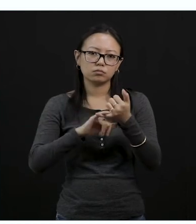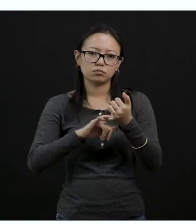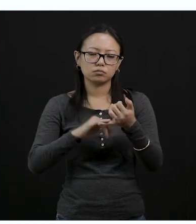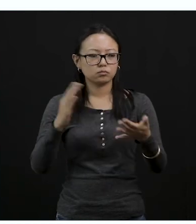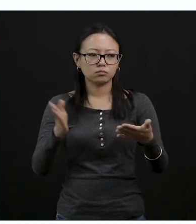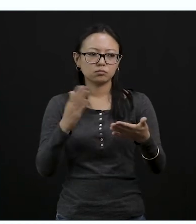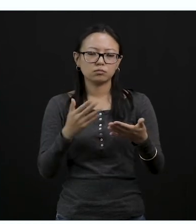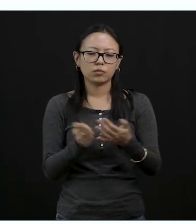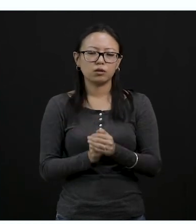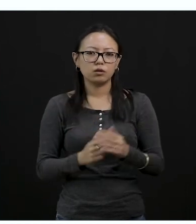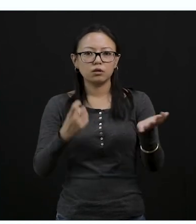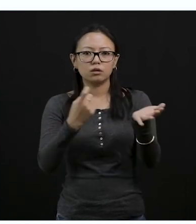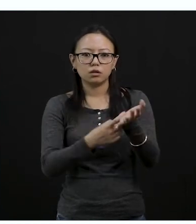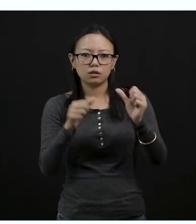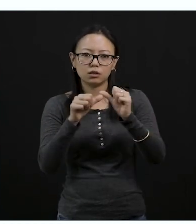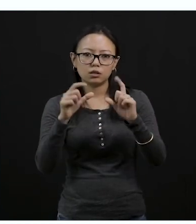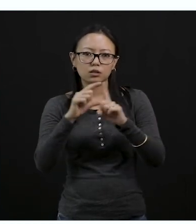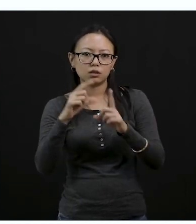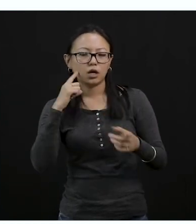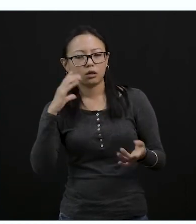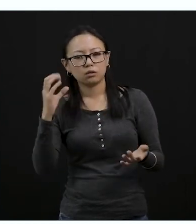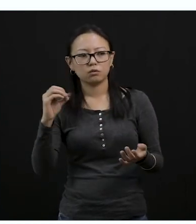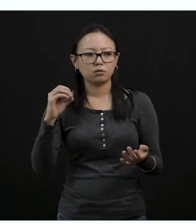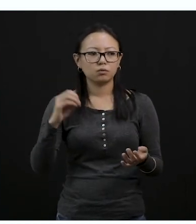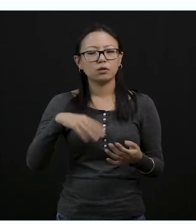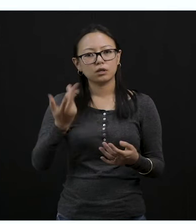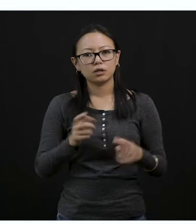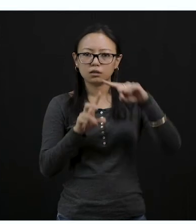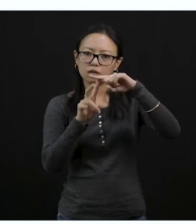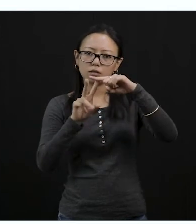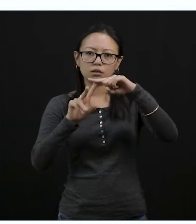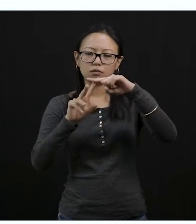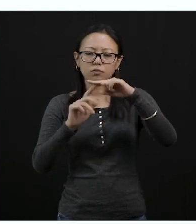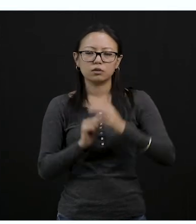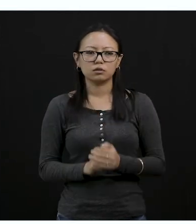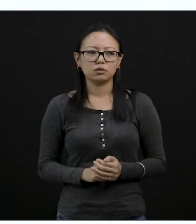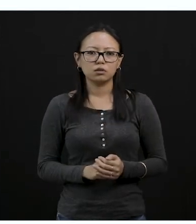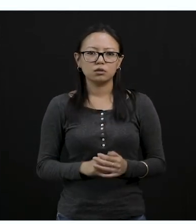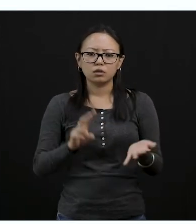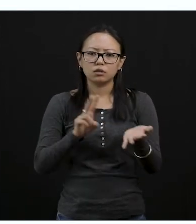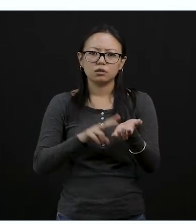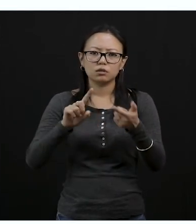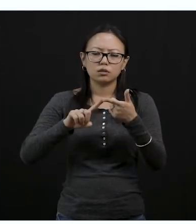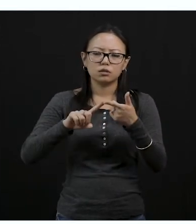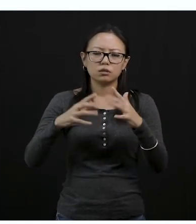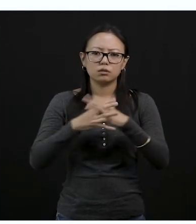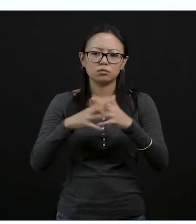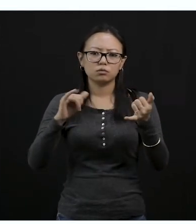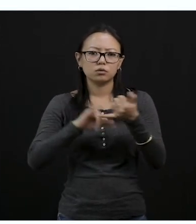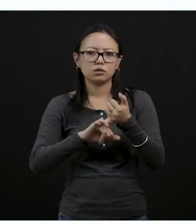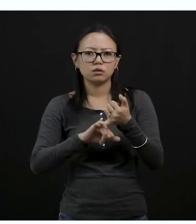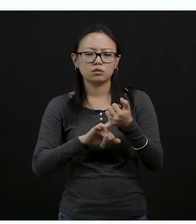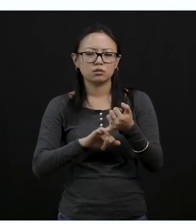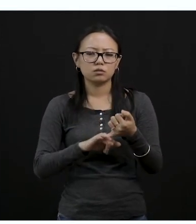communication, we can send the messages. Now let me first tell you about a newspaper. Okay, now there is